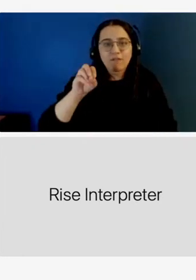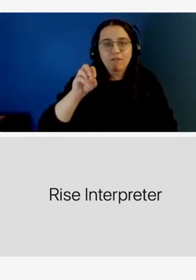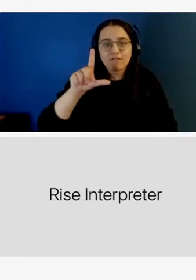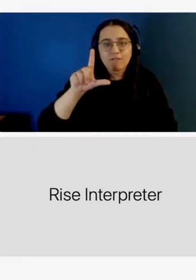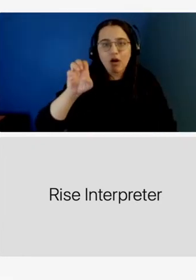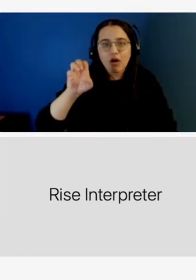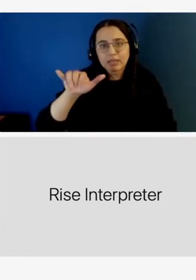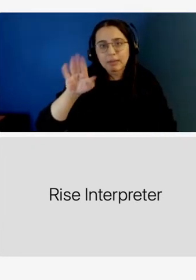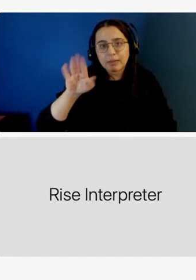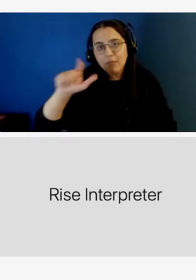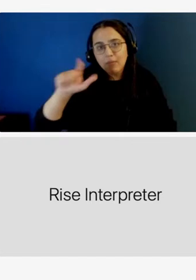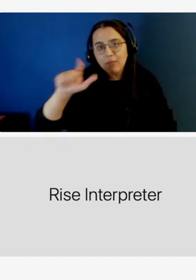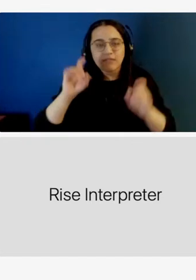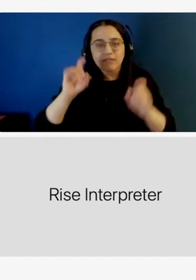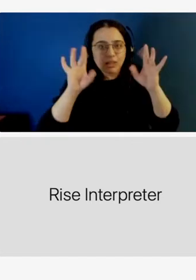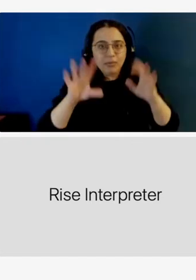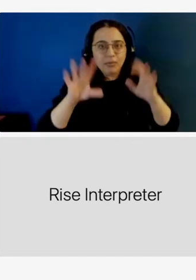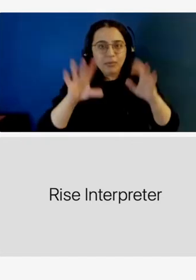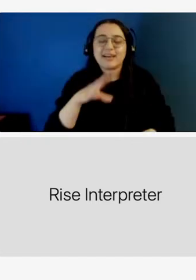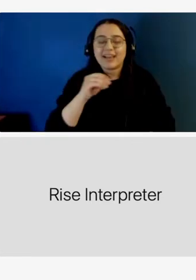fan.